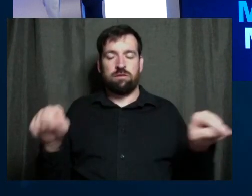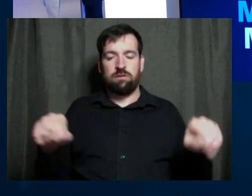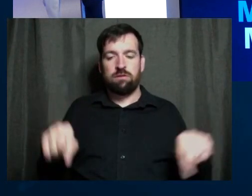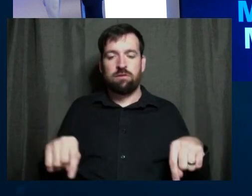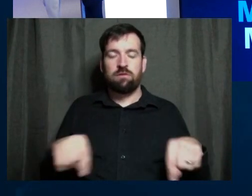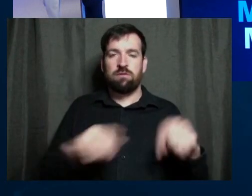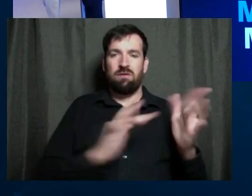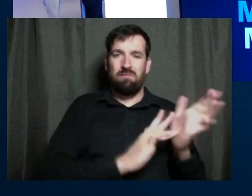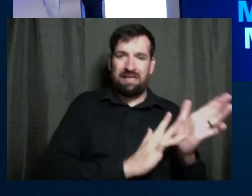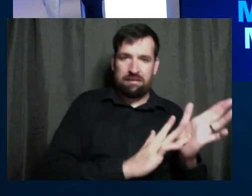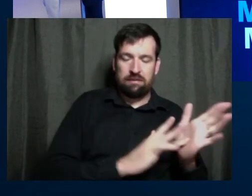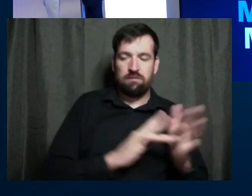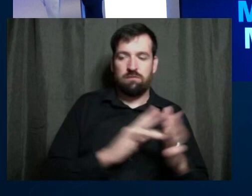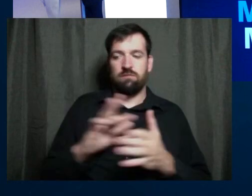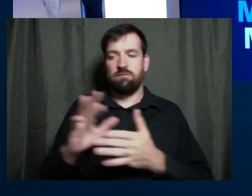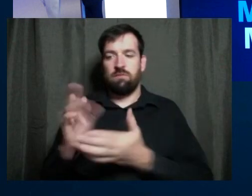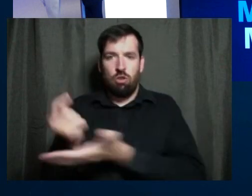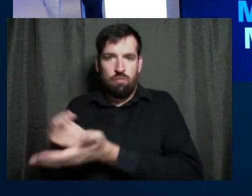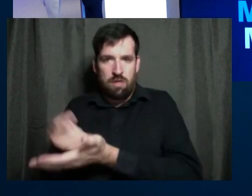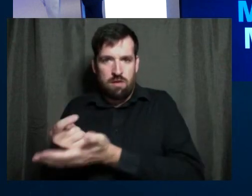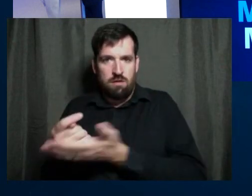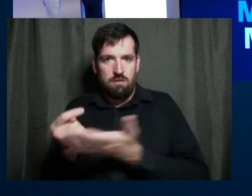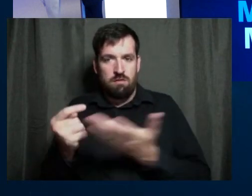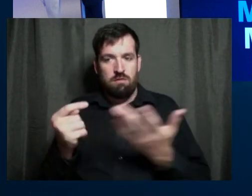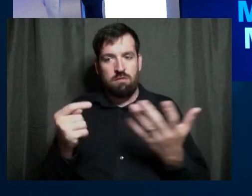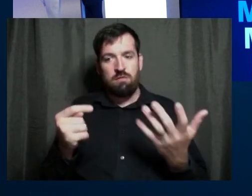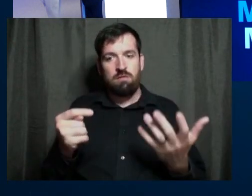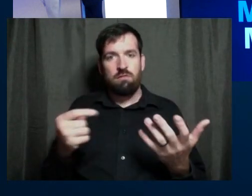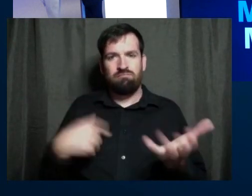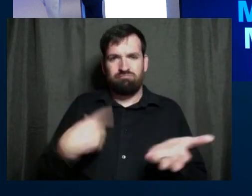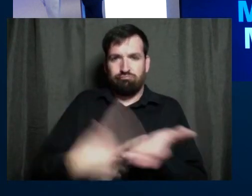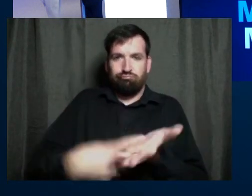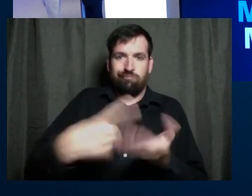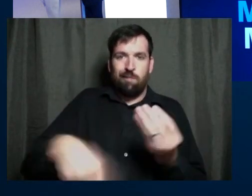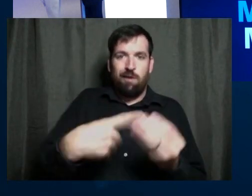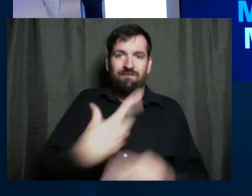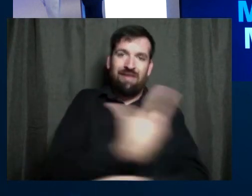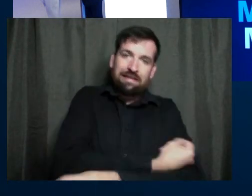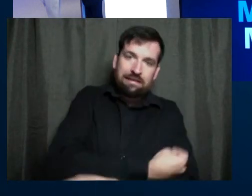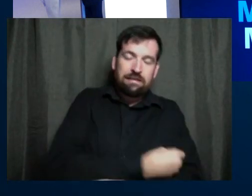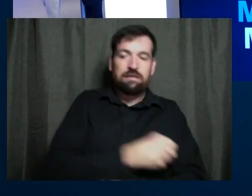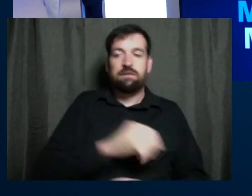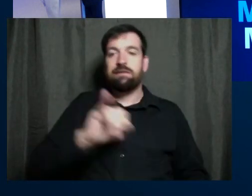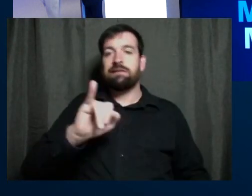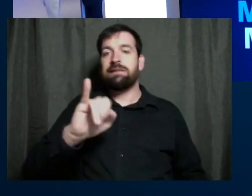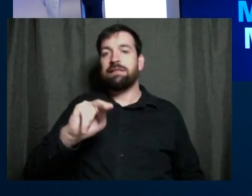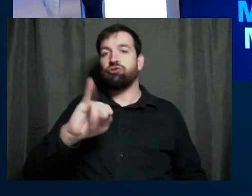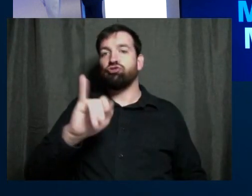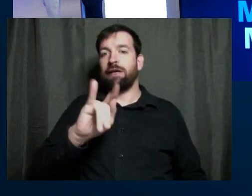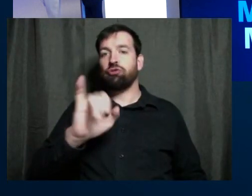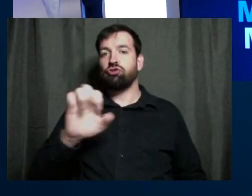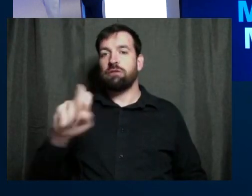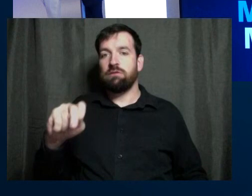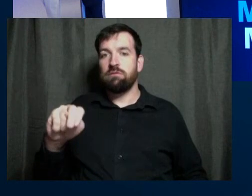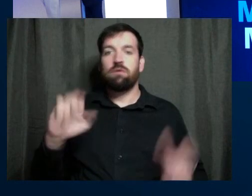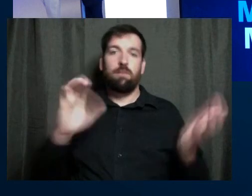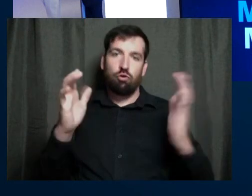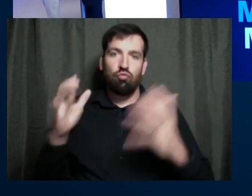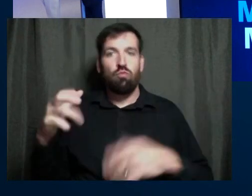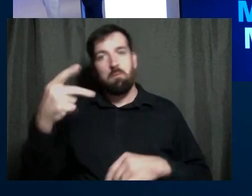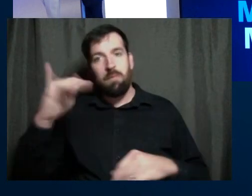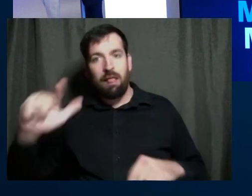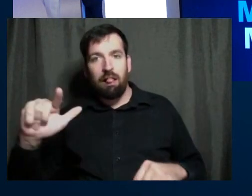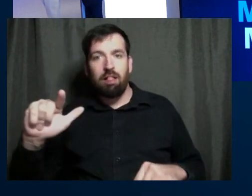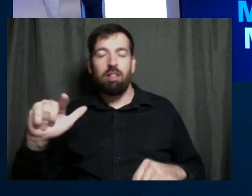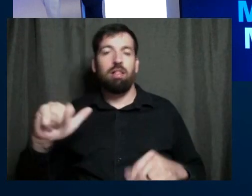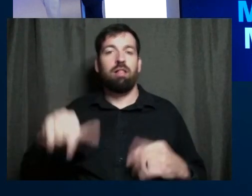medicine and therapy for, we talk so much about vaccine injections versus taking something for a pill. I guess the lay